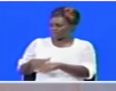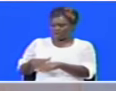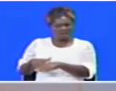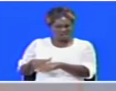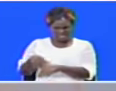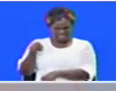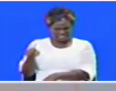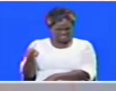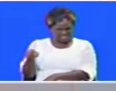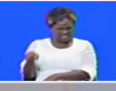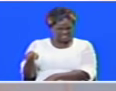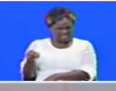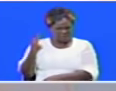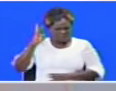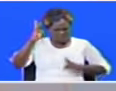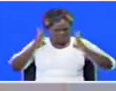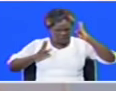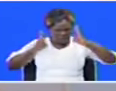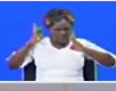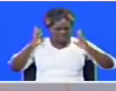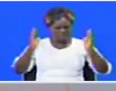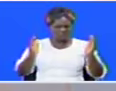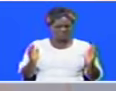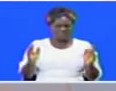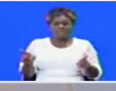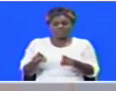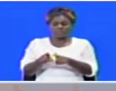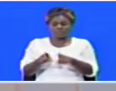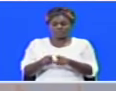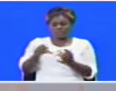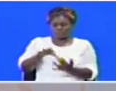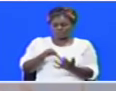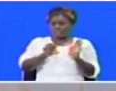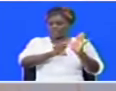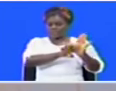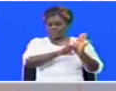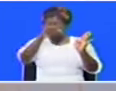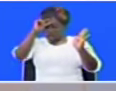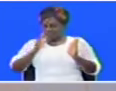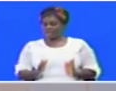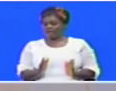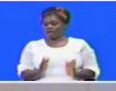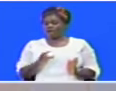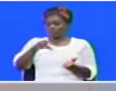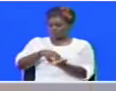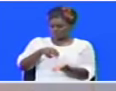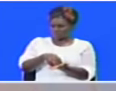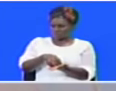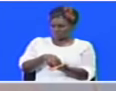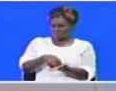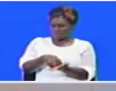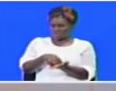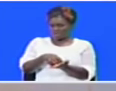causing a lot of anxiety because they are all saying, especially like for the governor's seat. You know, they are all